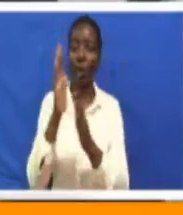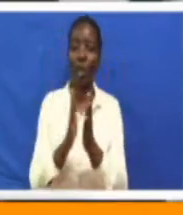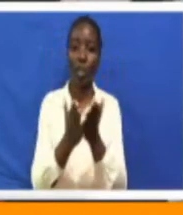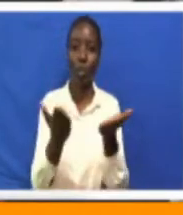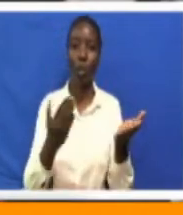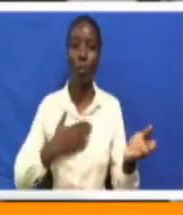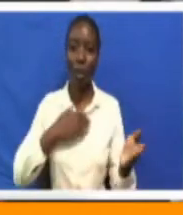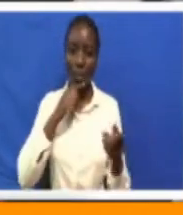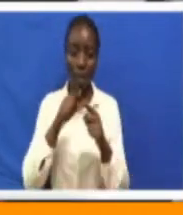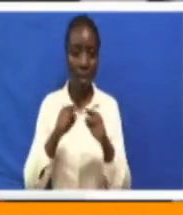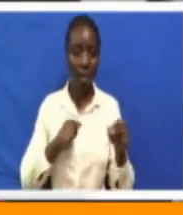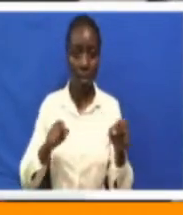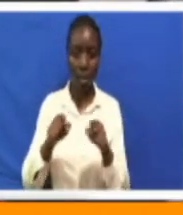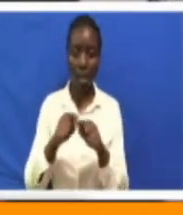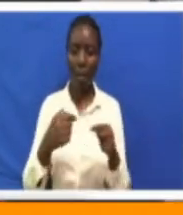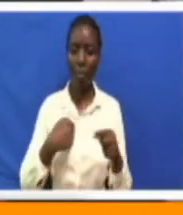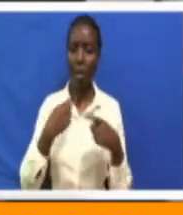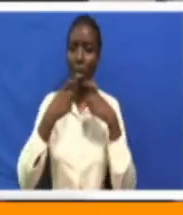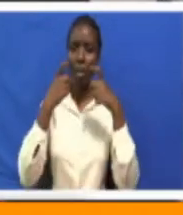foreign